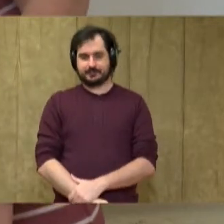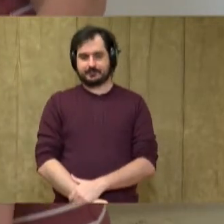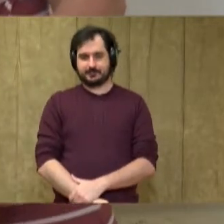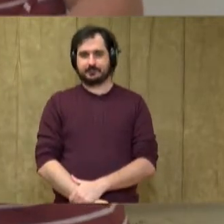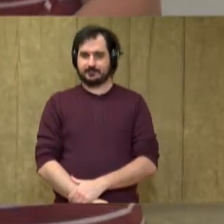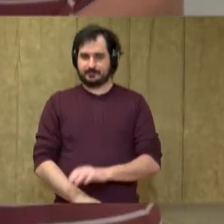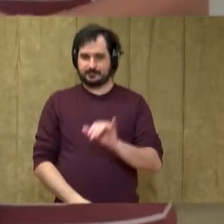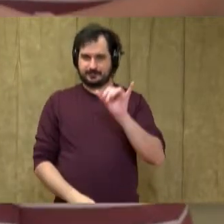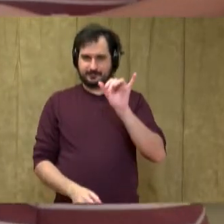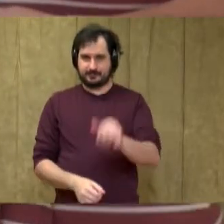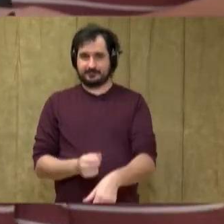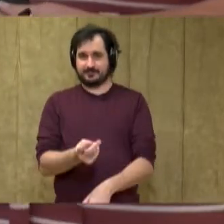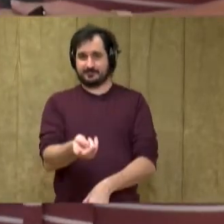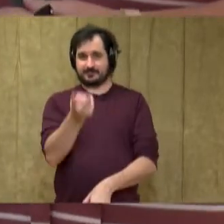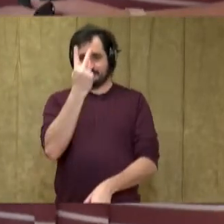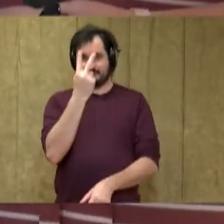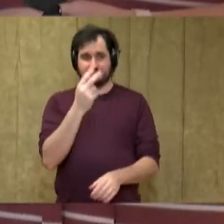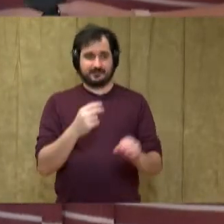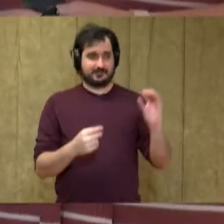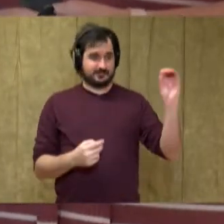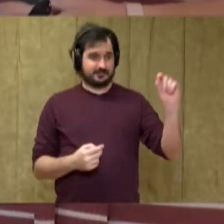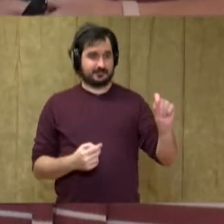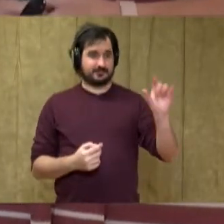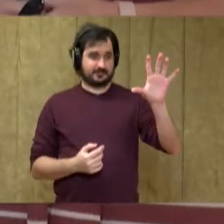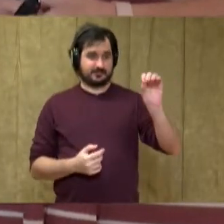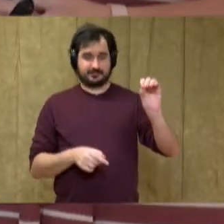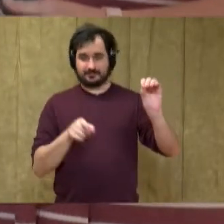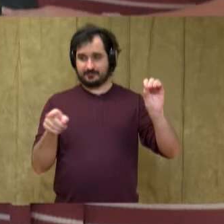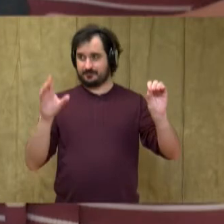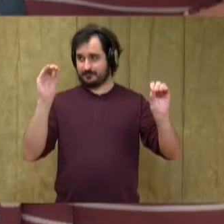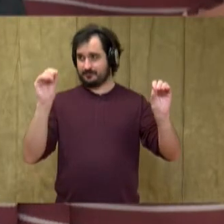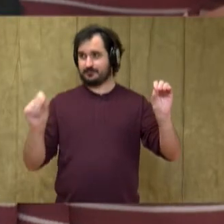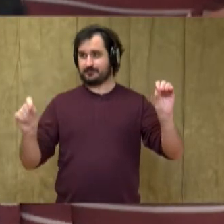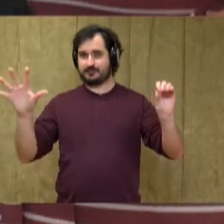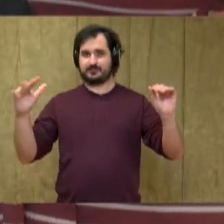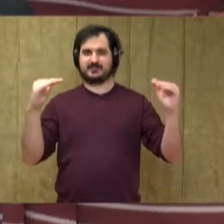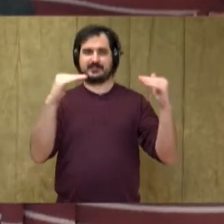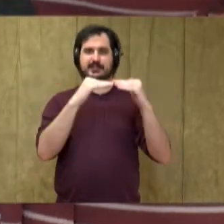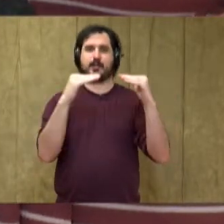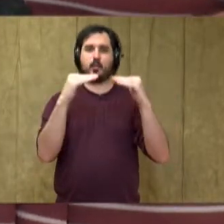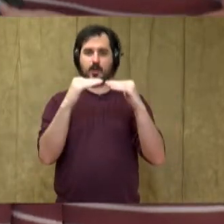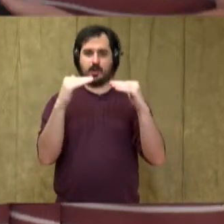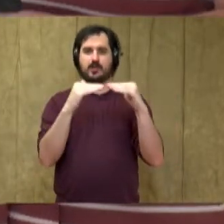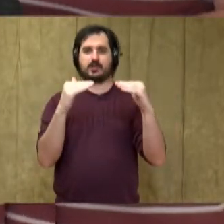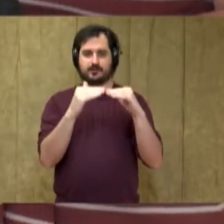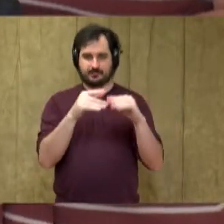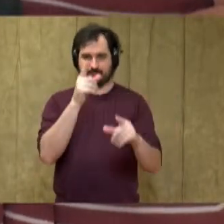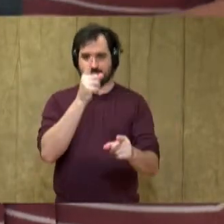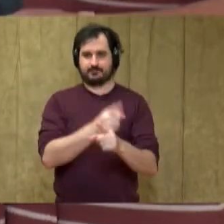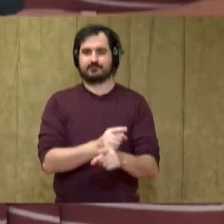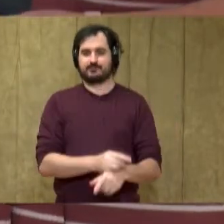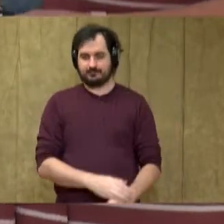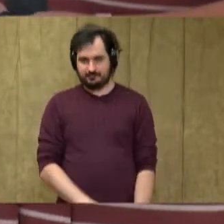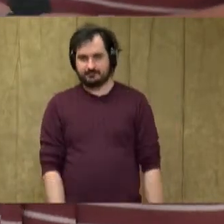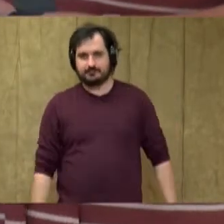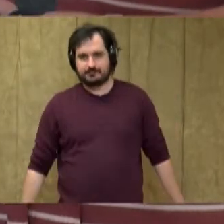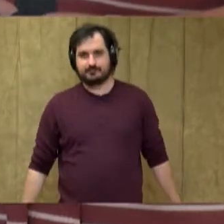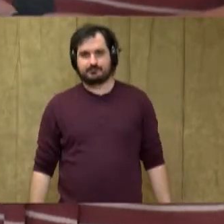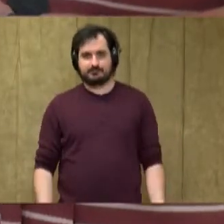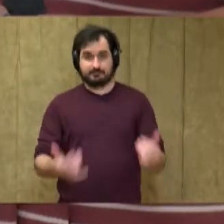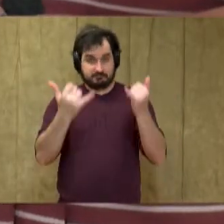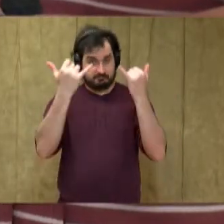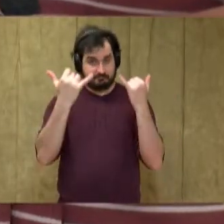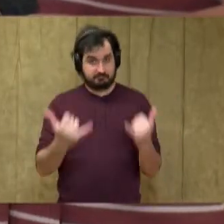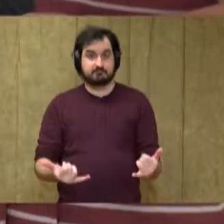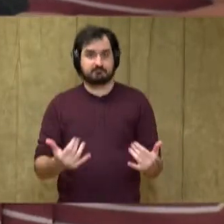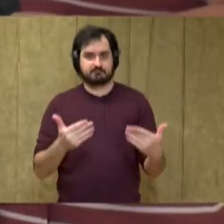say those two decimals are what? Equal. Very good. Let's look at this